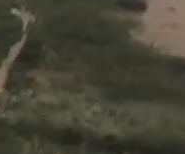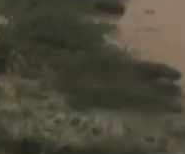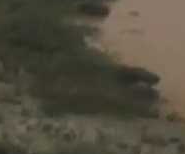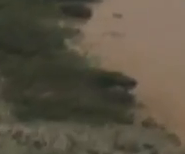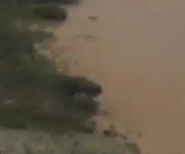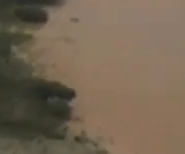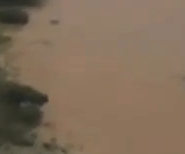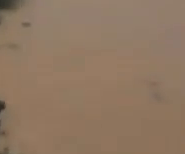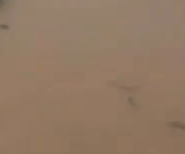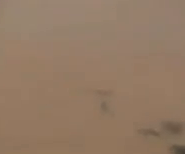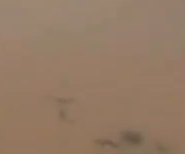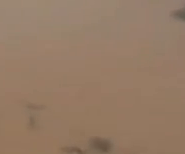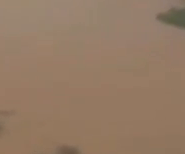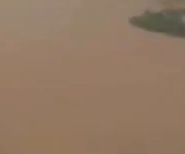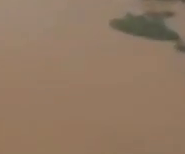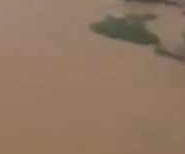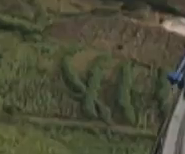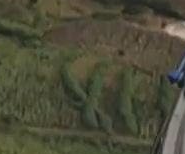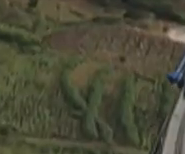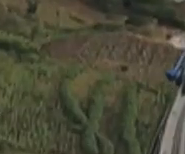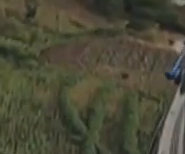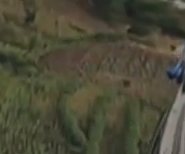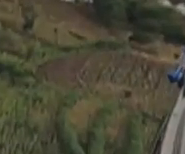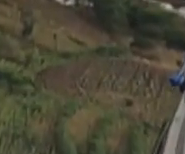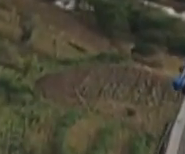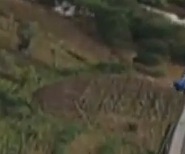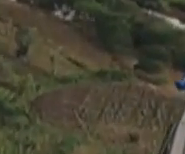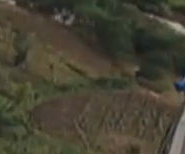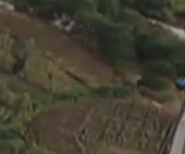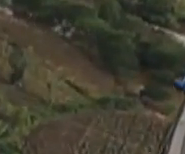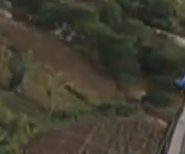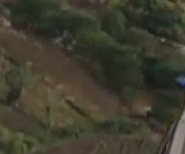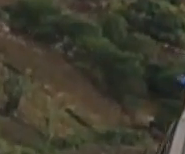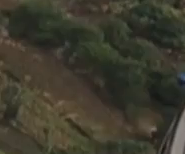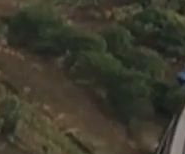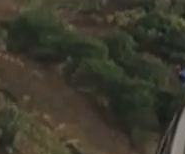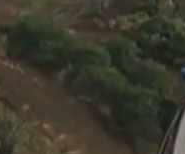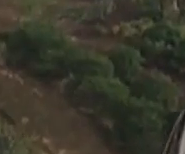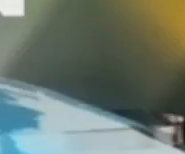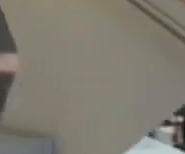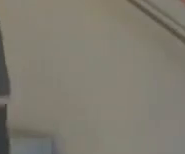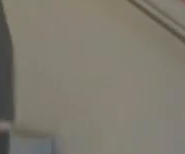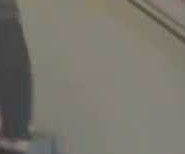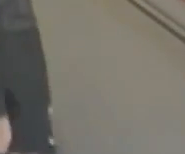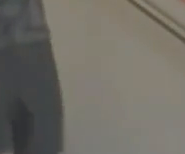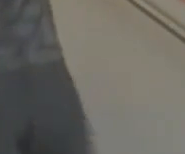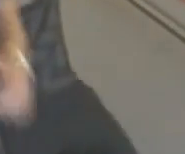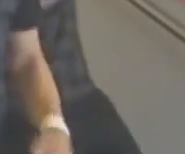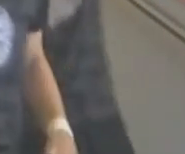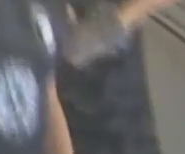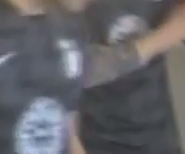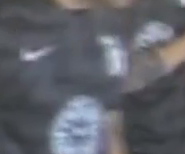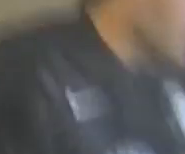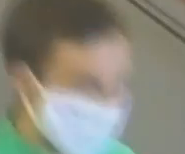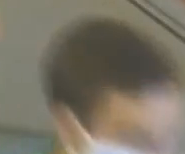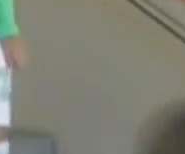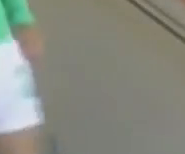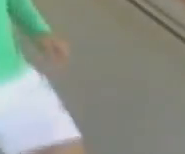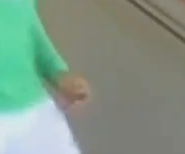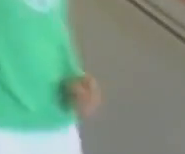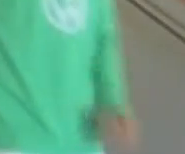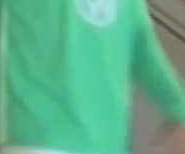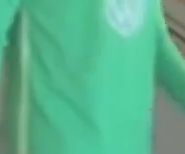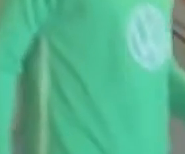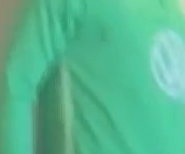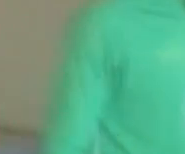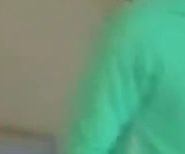We take a closer look at the cascade of ruin downstream the Tana River. And also tonight, ways with